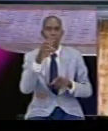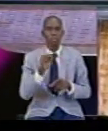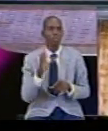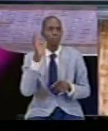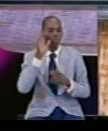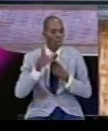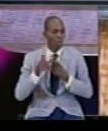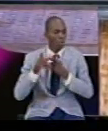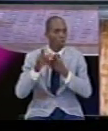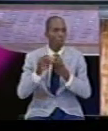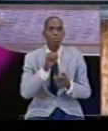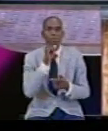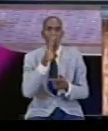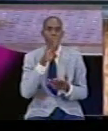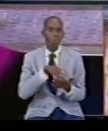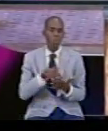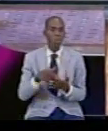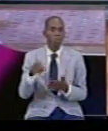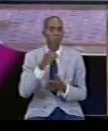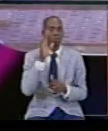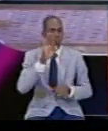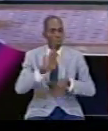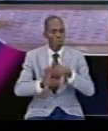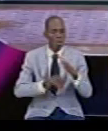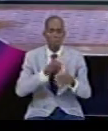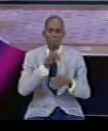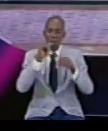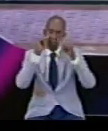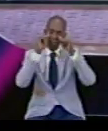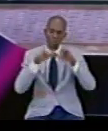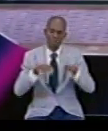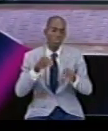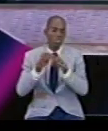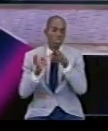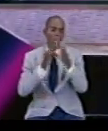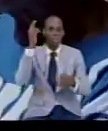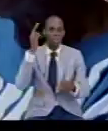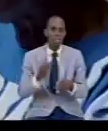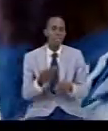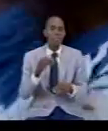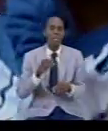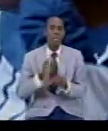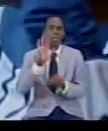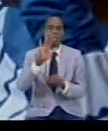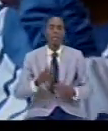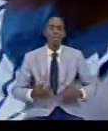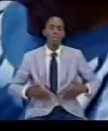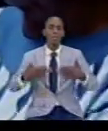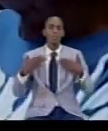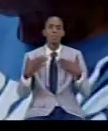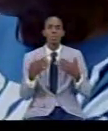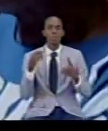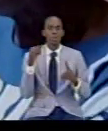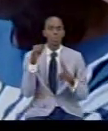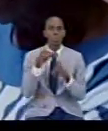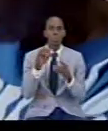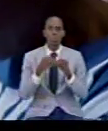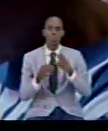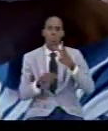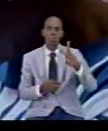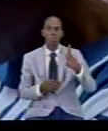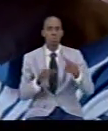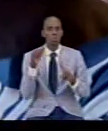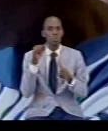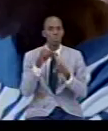be weary, and they shall walk and they shall not faint. In Jesus' name, in your life. We're coming to point number